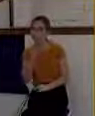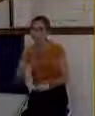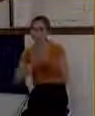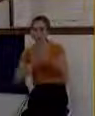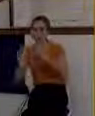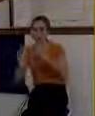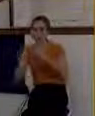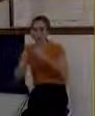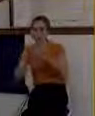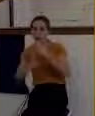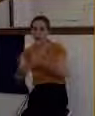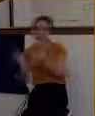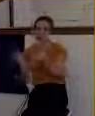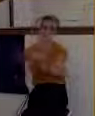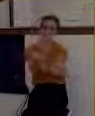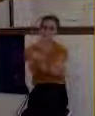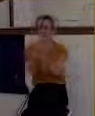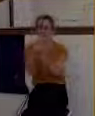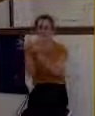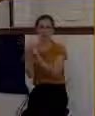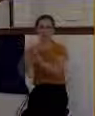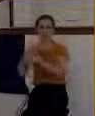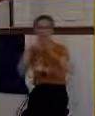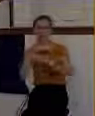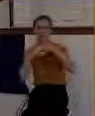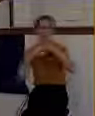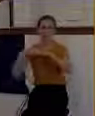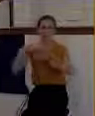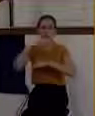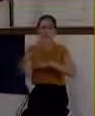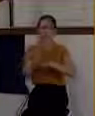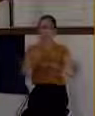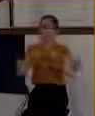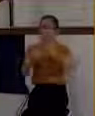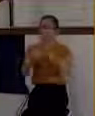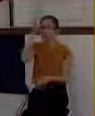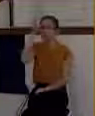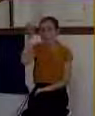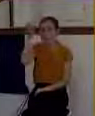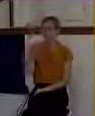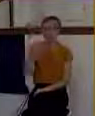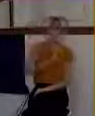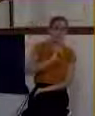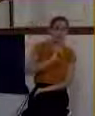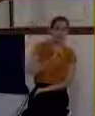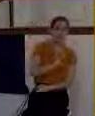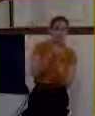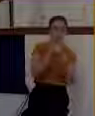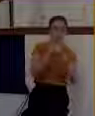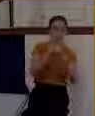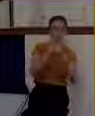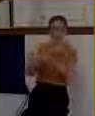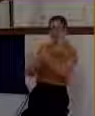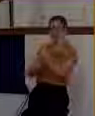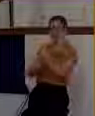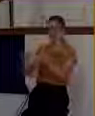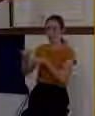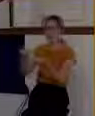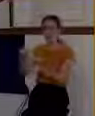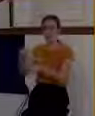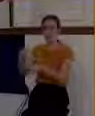by lying to him, Israel would tempt Judah to practice their false religion. And in the